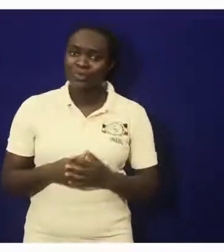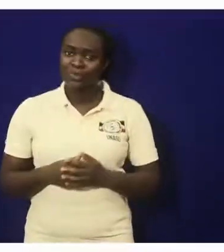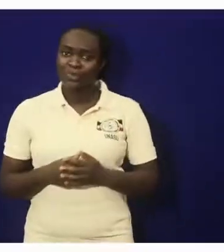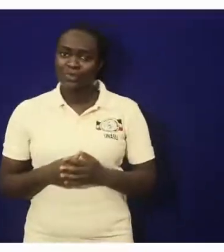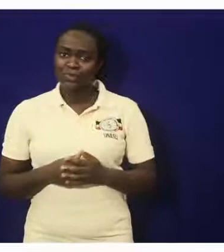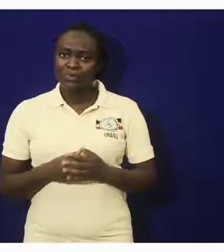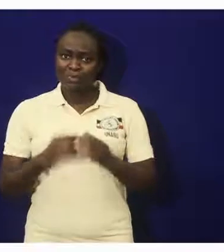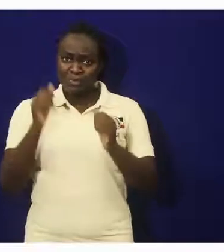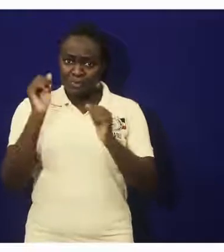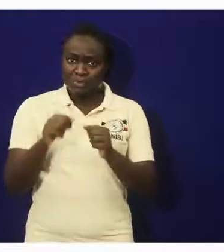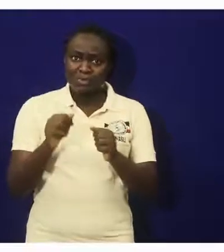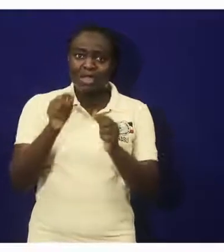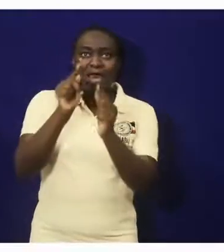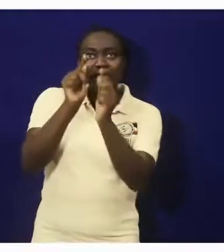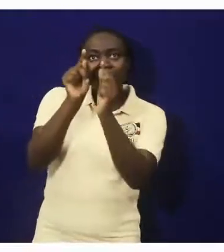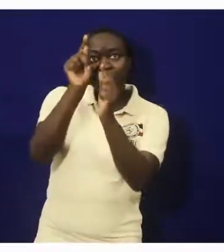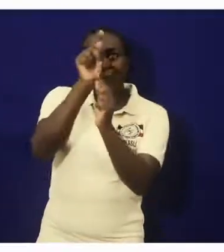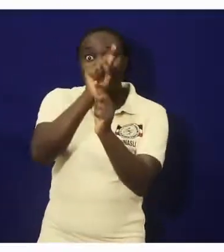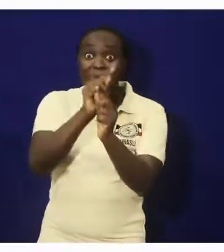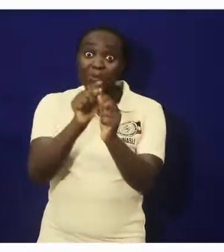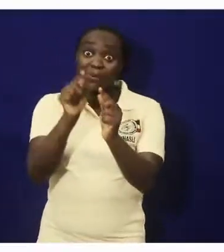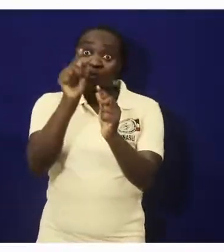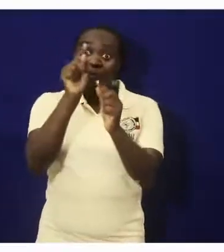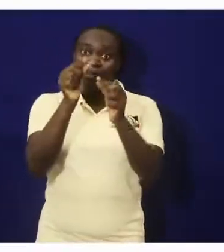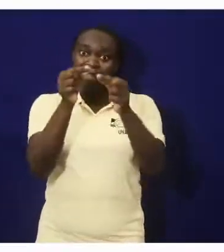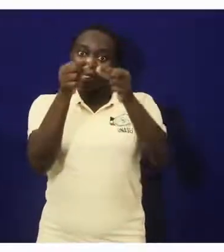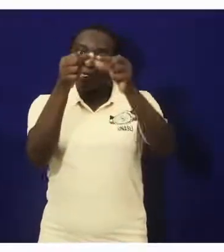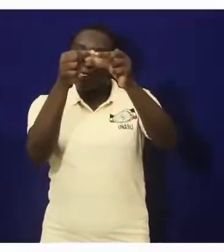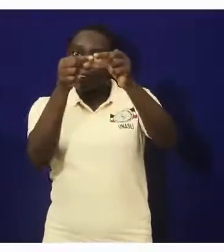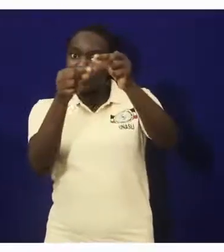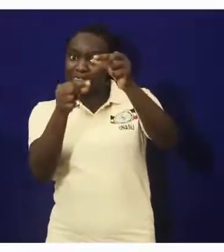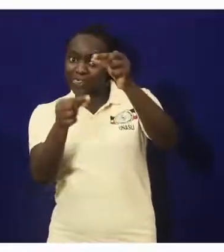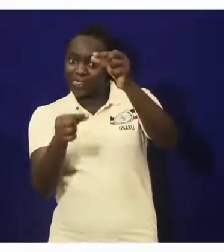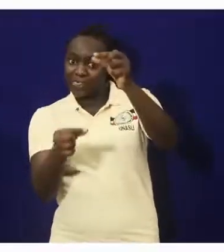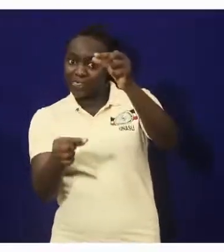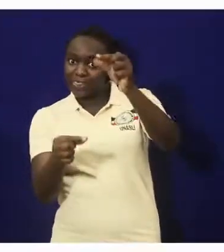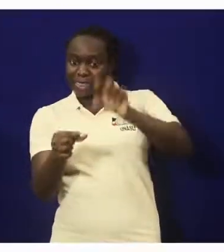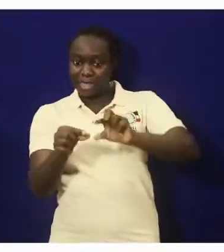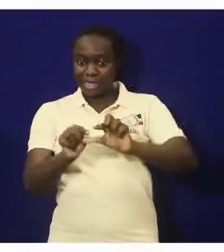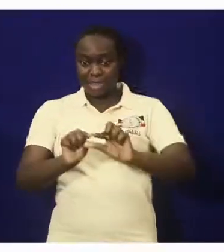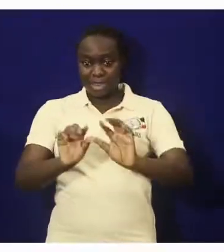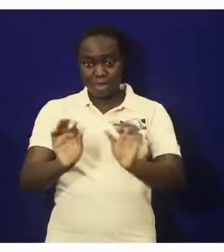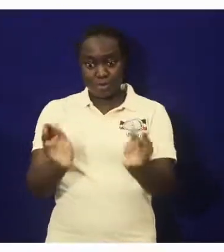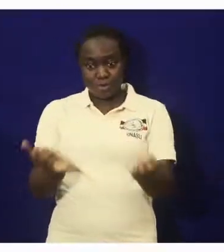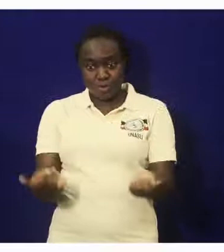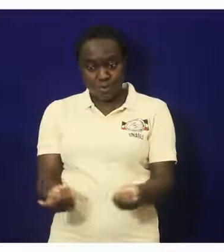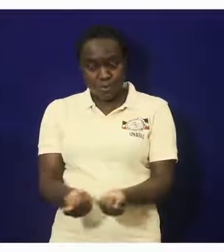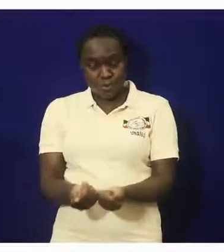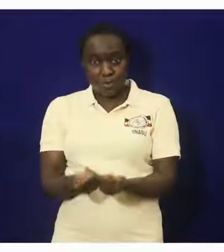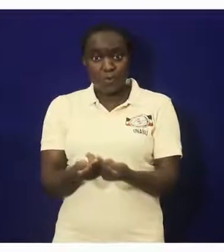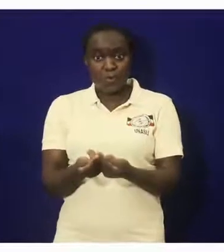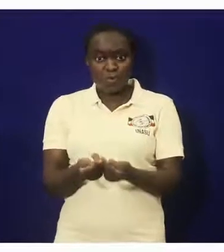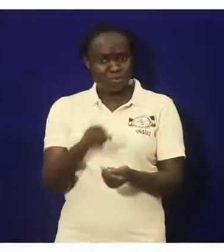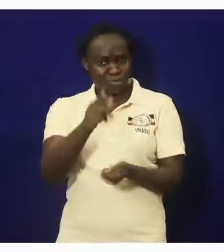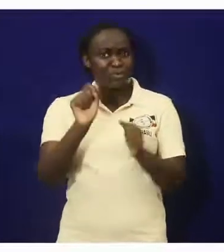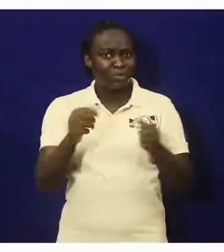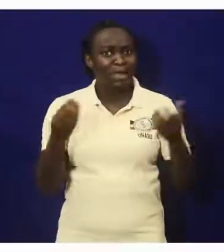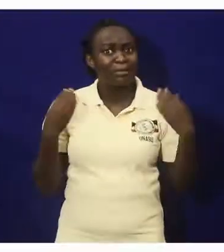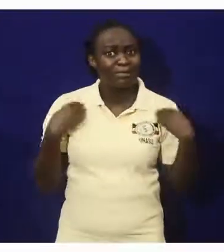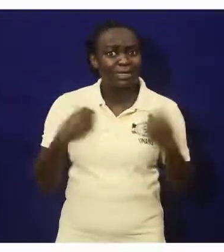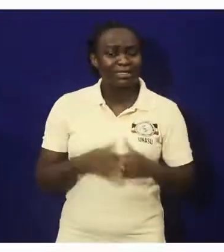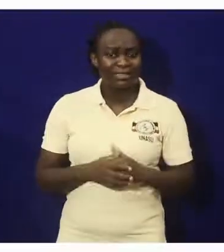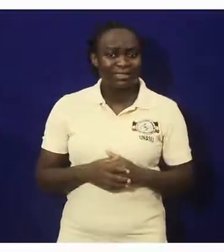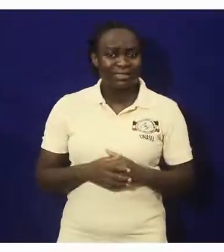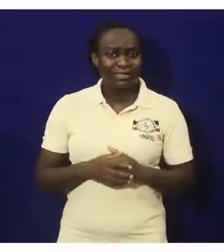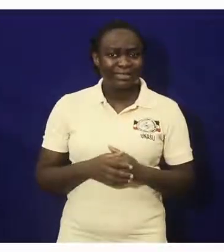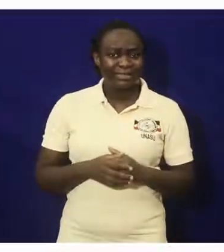the two lines. You sketch it, and then you sketch that. And then